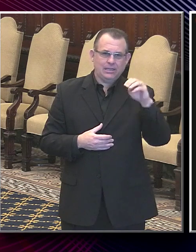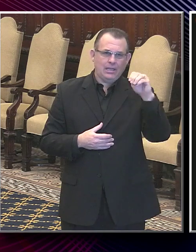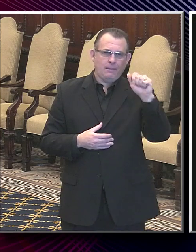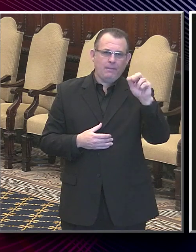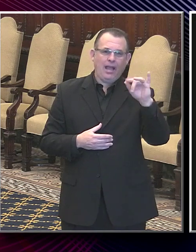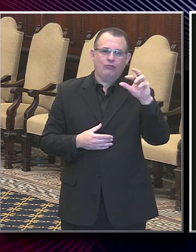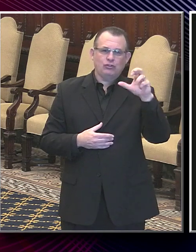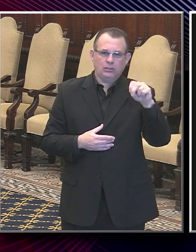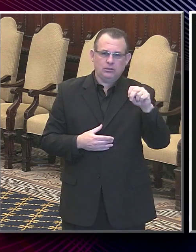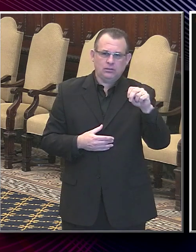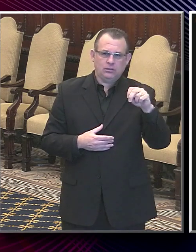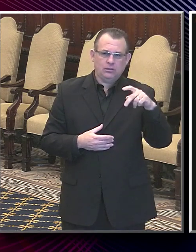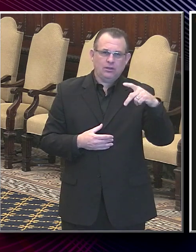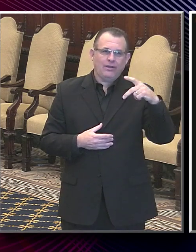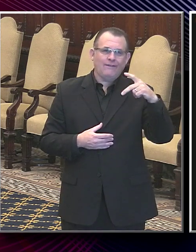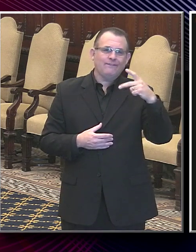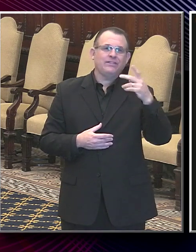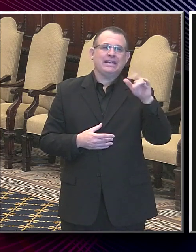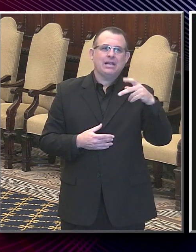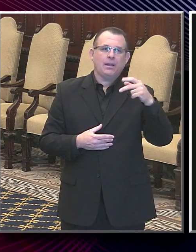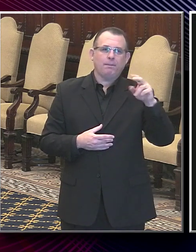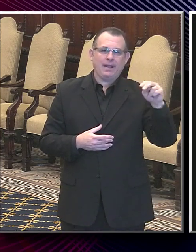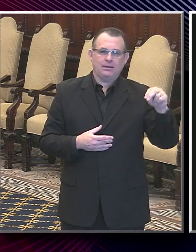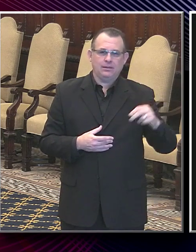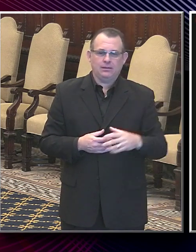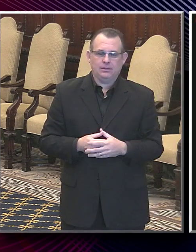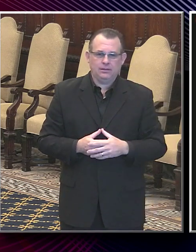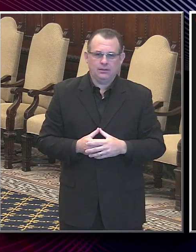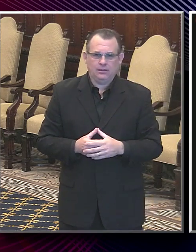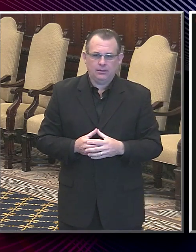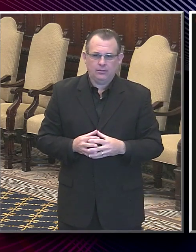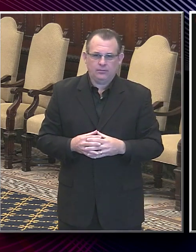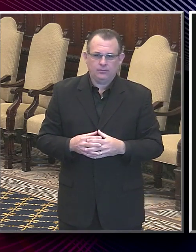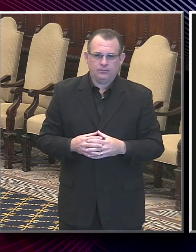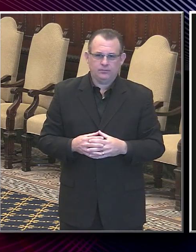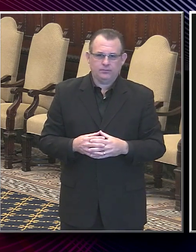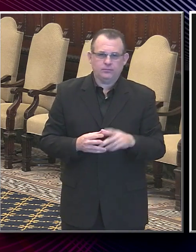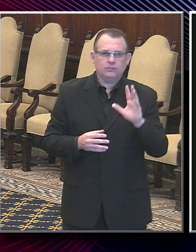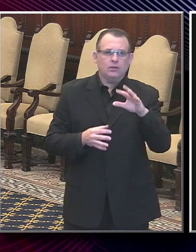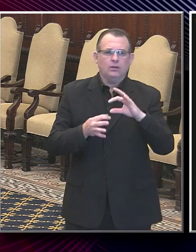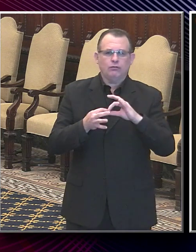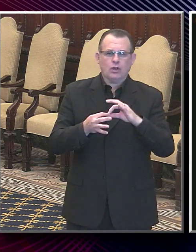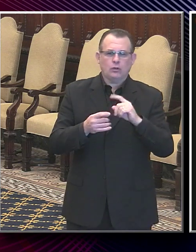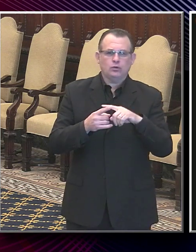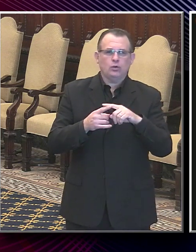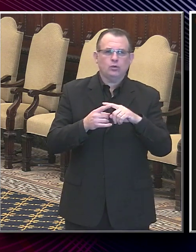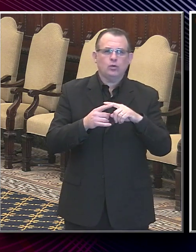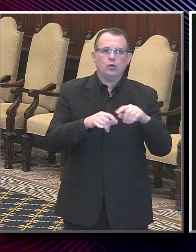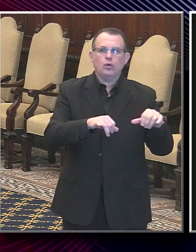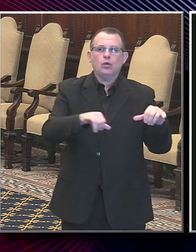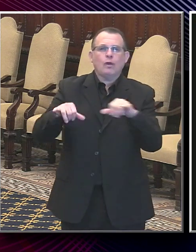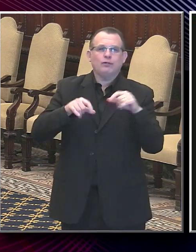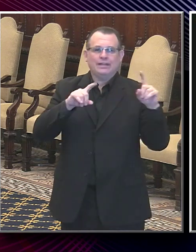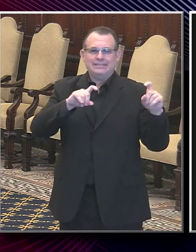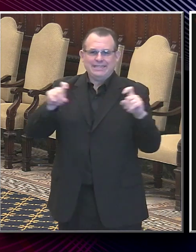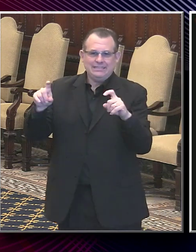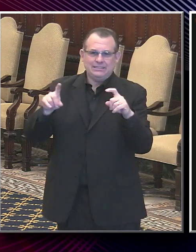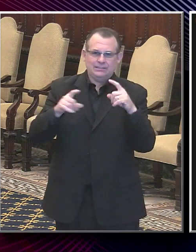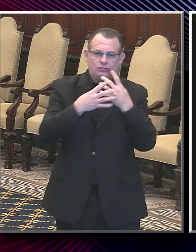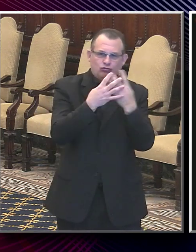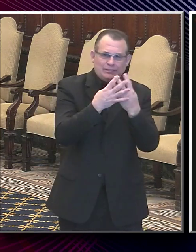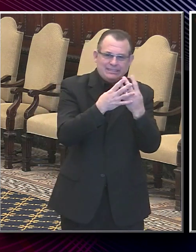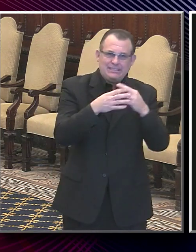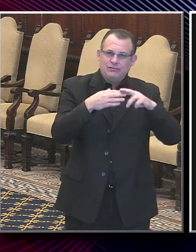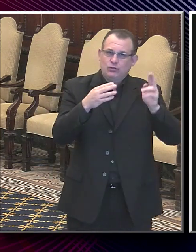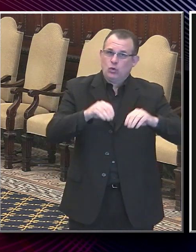Hi, everybody. Good afternoon. This question's for Bryan concerning the universal testing at the city jails. Are the results going to be released piecemeal day